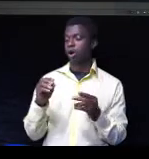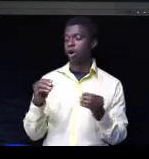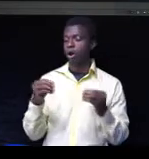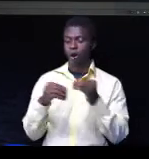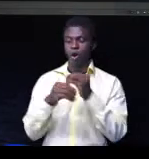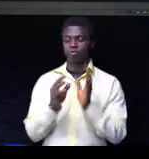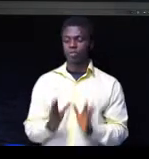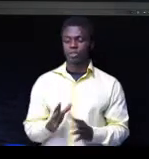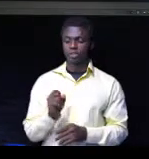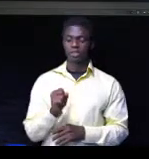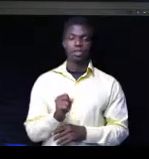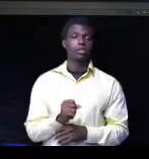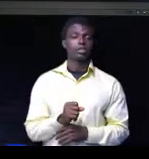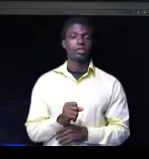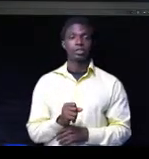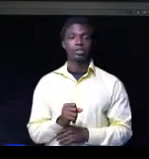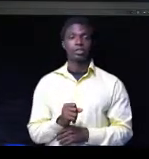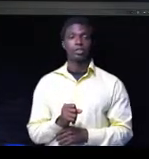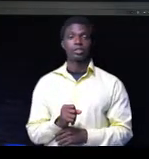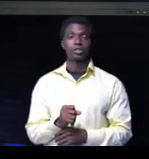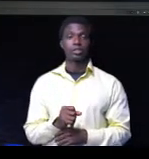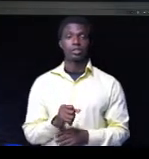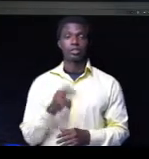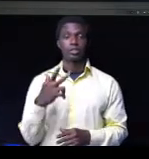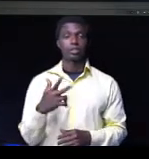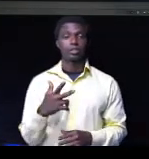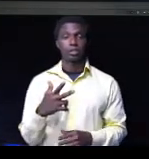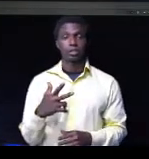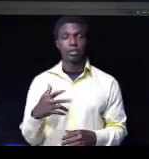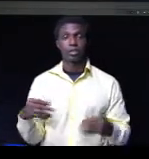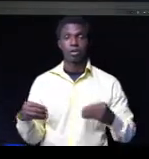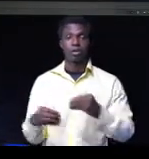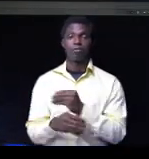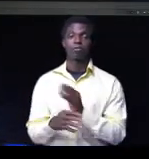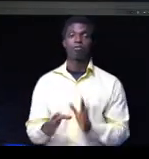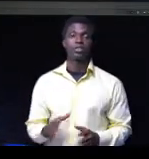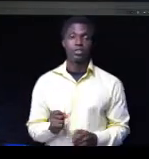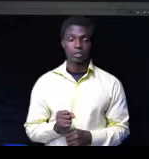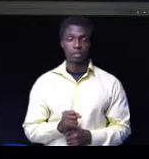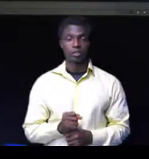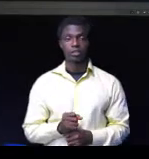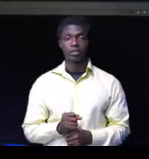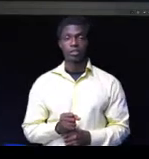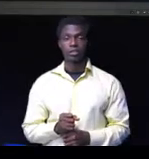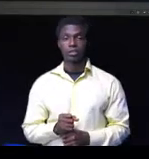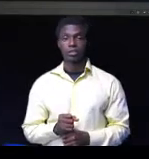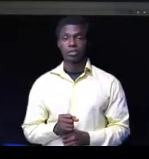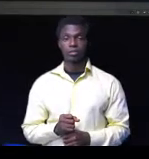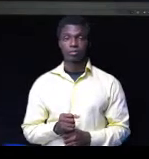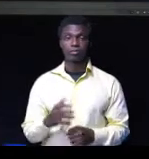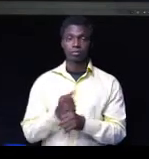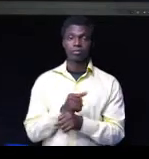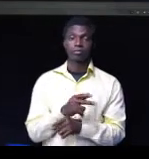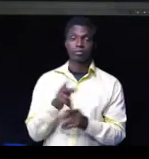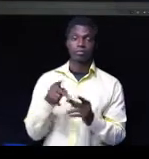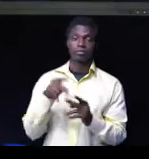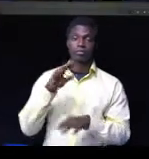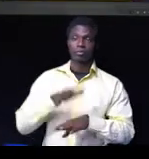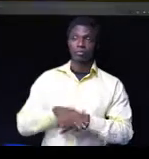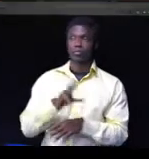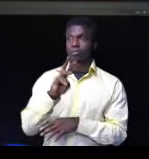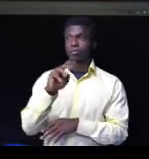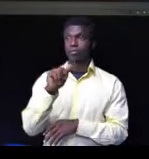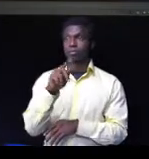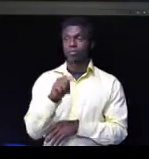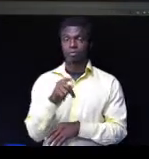referees officiating. How many referees? 3 referees officiating. It takes place on